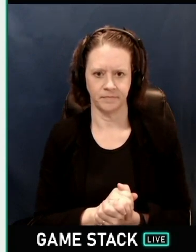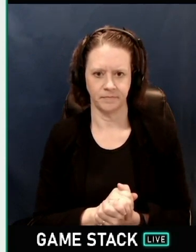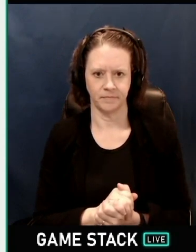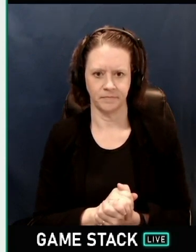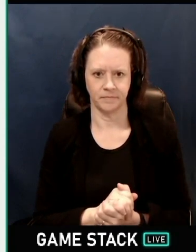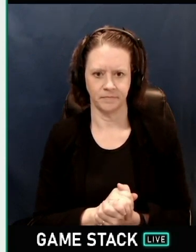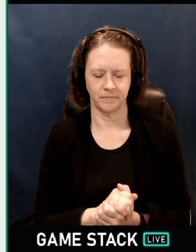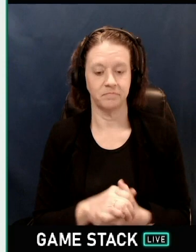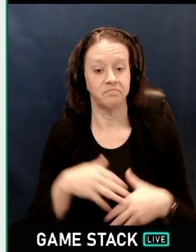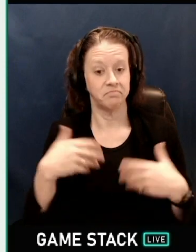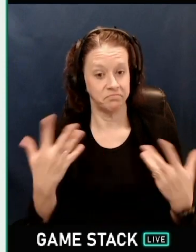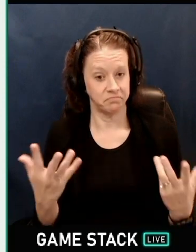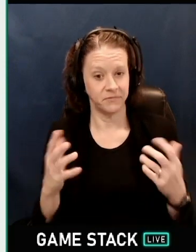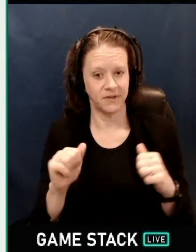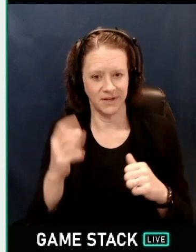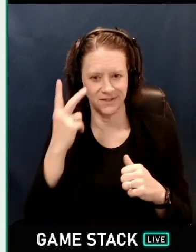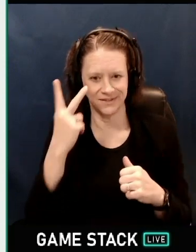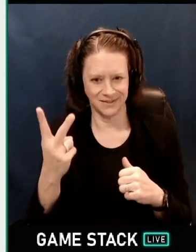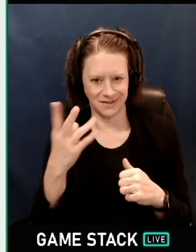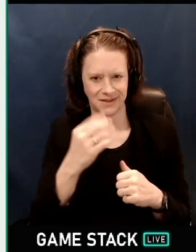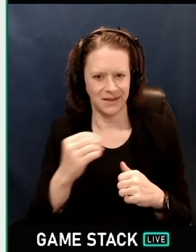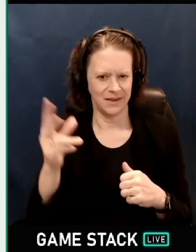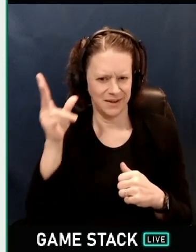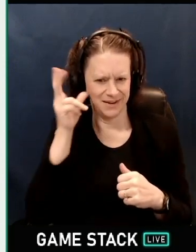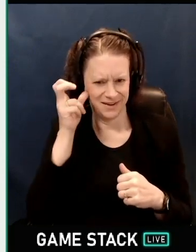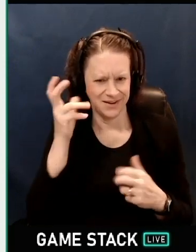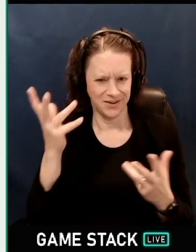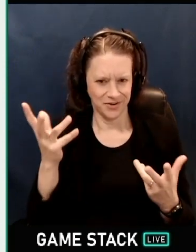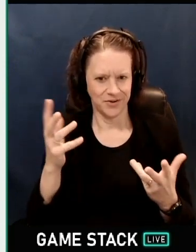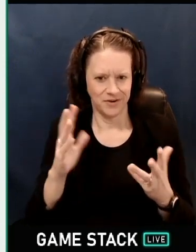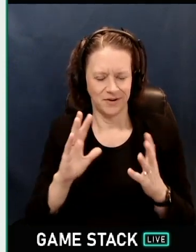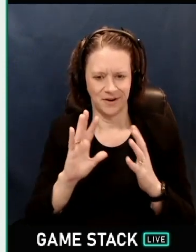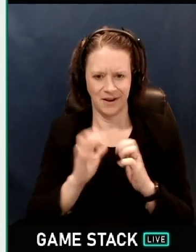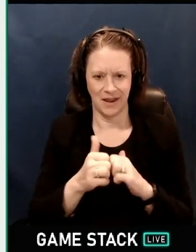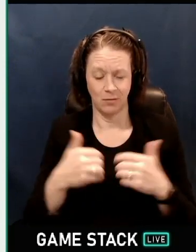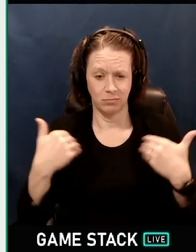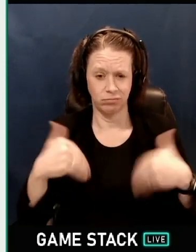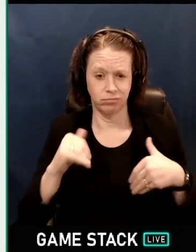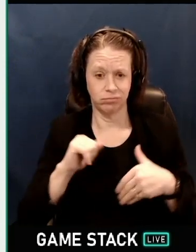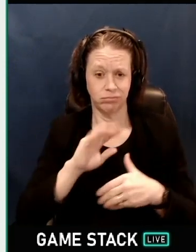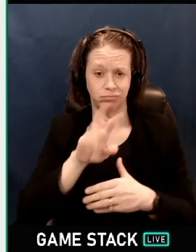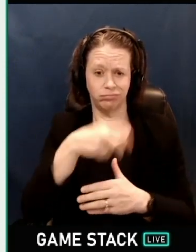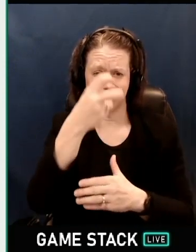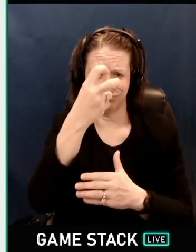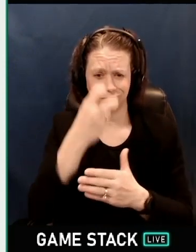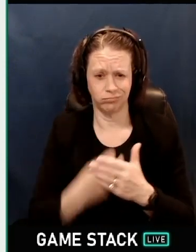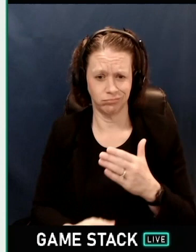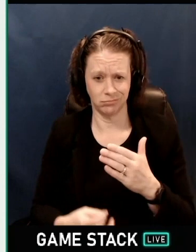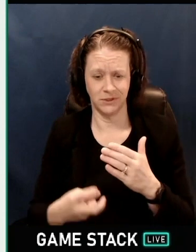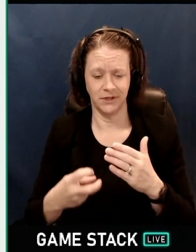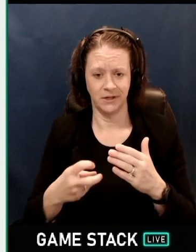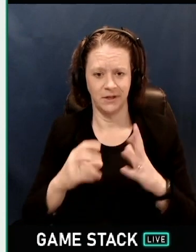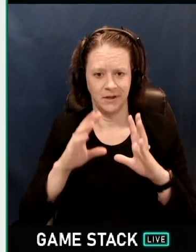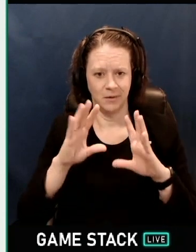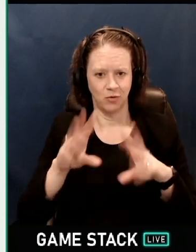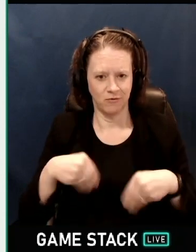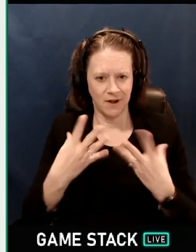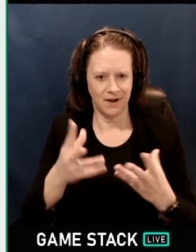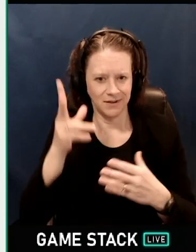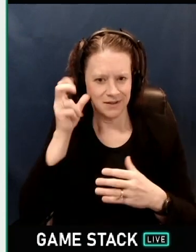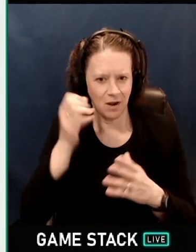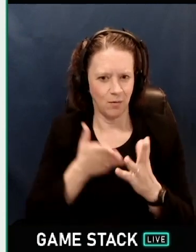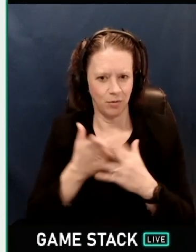So you can see and hear how really immersive rendering in spatial is. You know, you heard